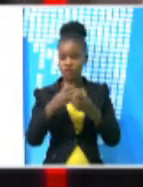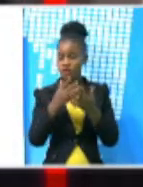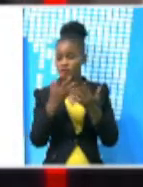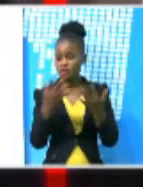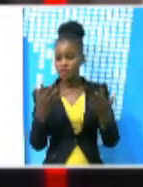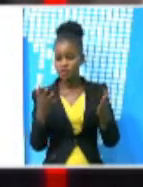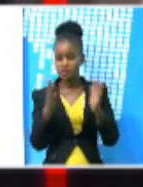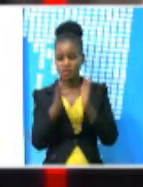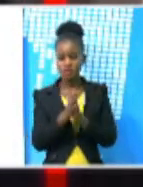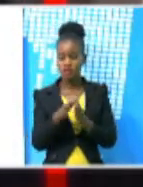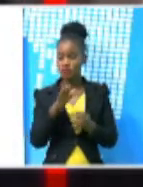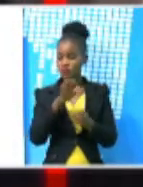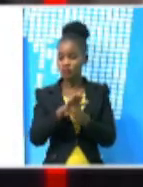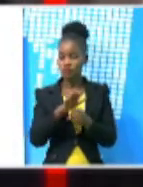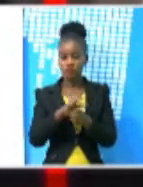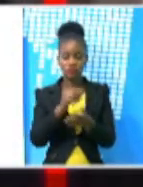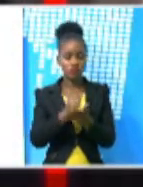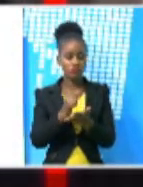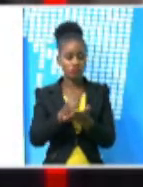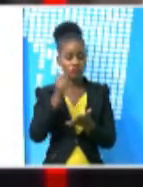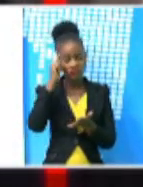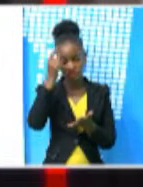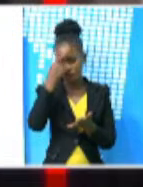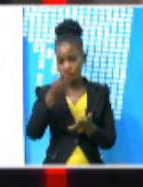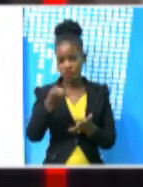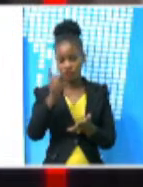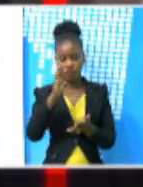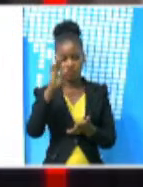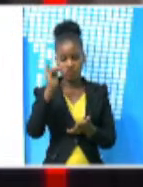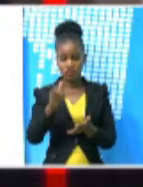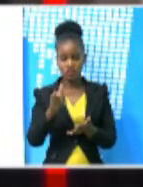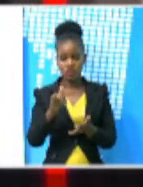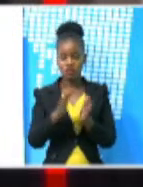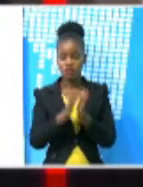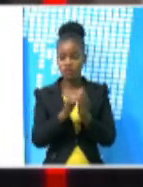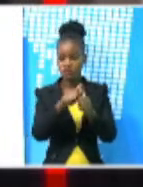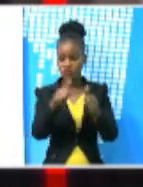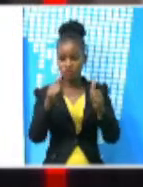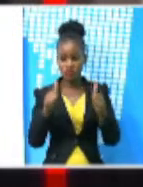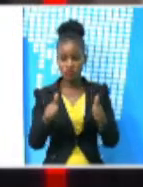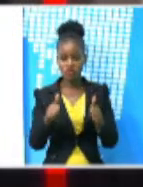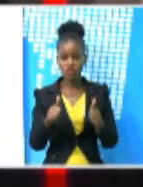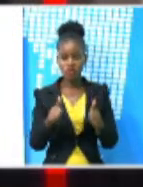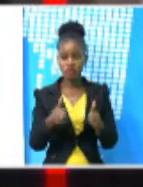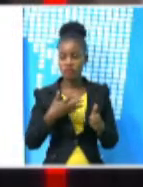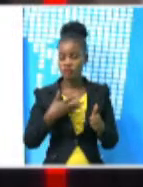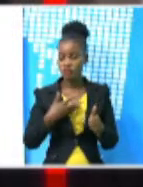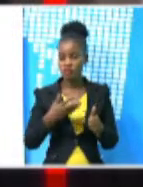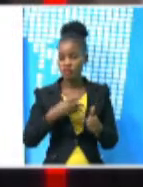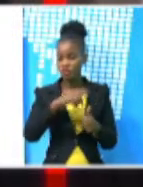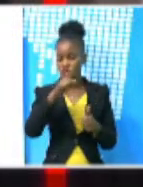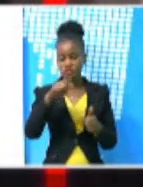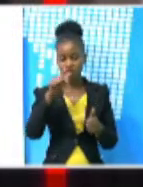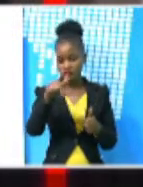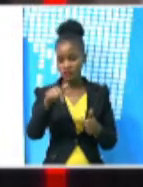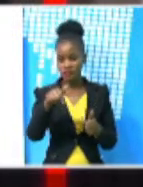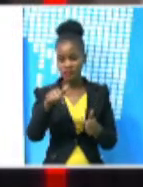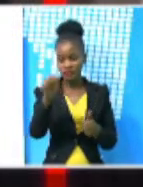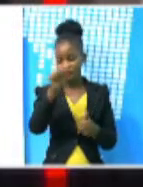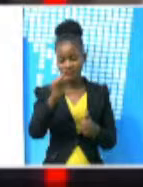Policy Committee, including the Bank of England Governor Andrew Bailey, about whether or not they should go for half a percentage point, so a rise